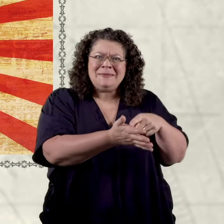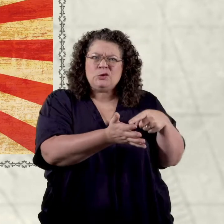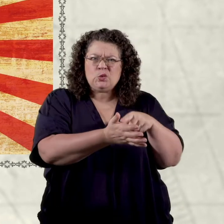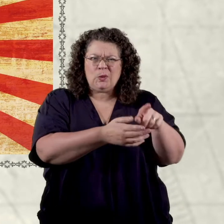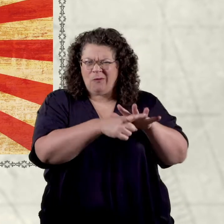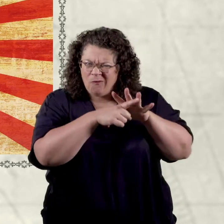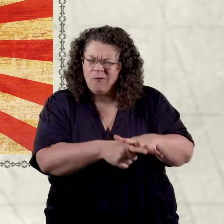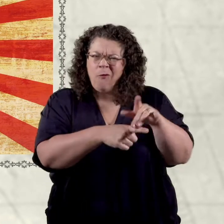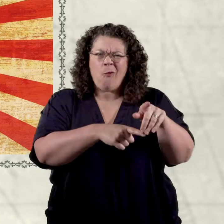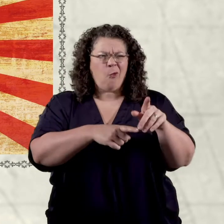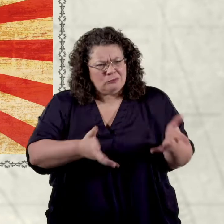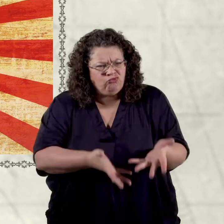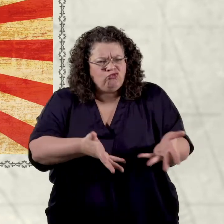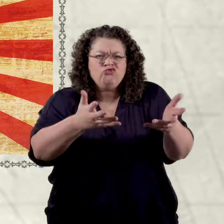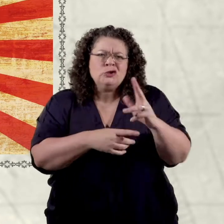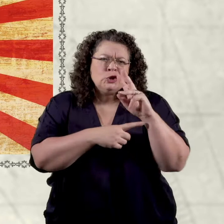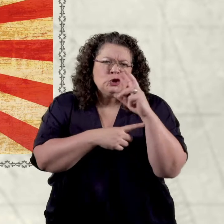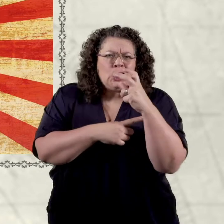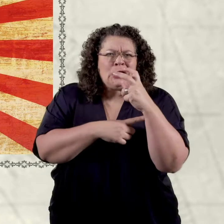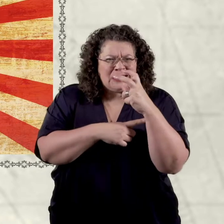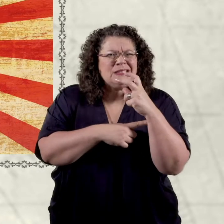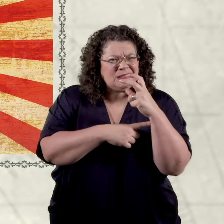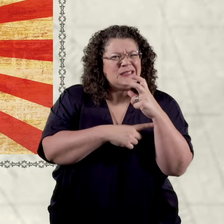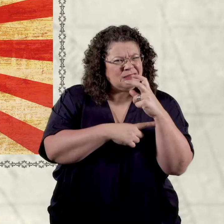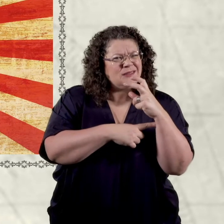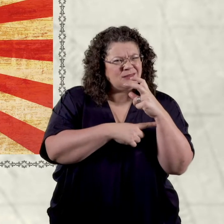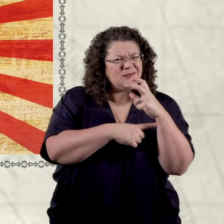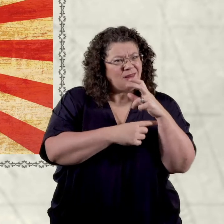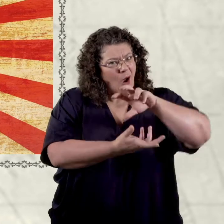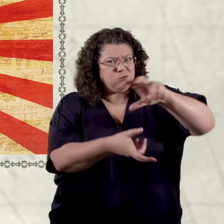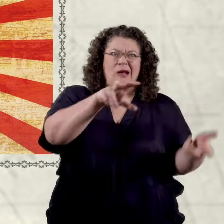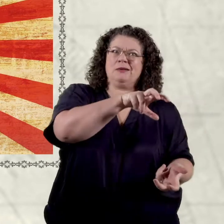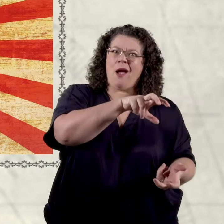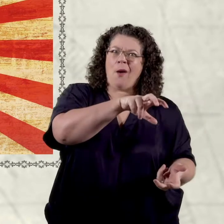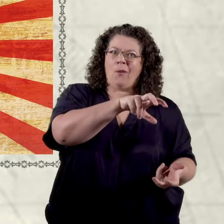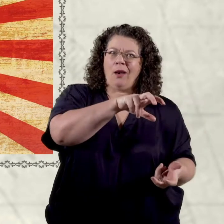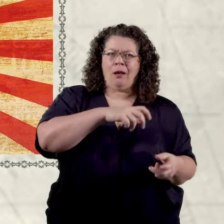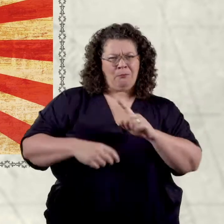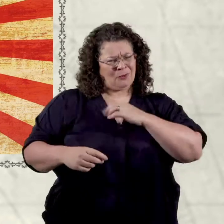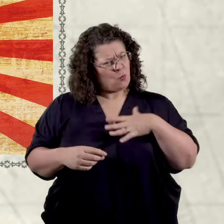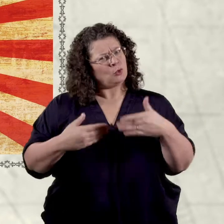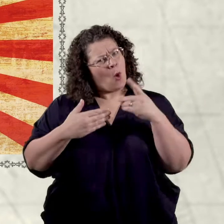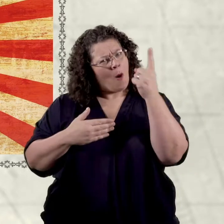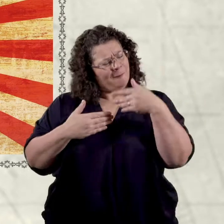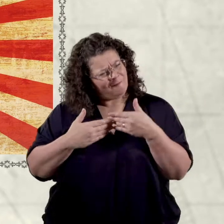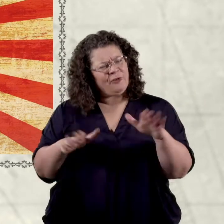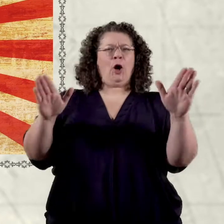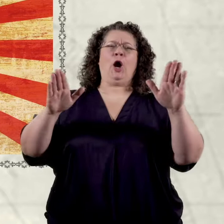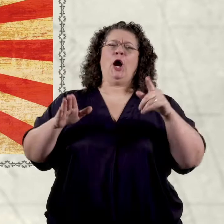circus tricks upside down because he wants to open the first great upside down monkey circus.